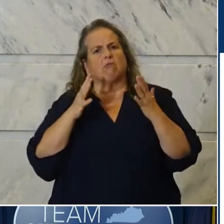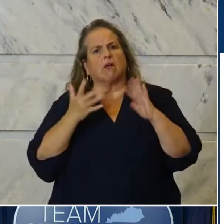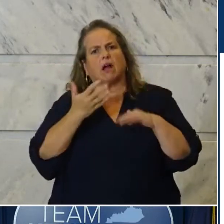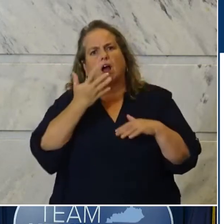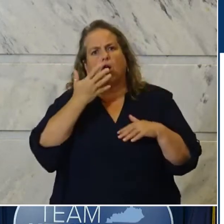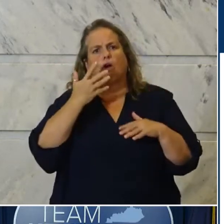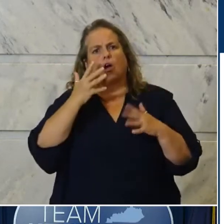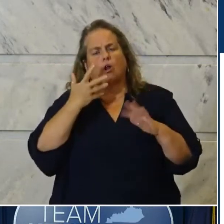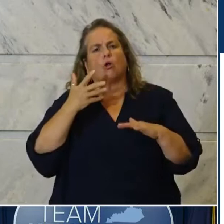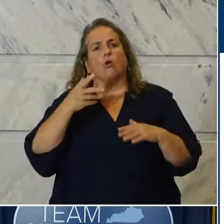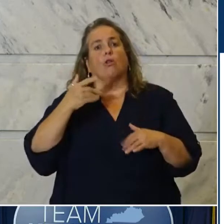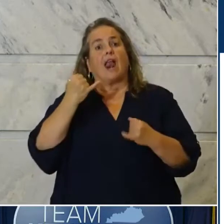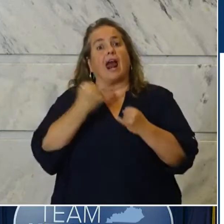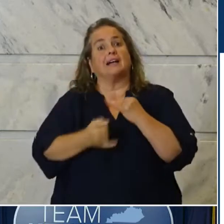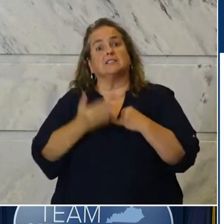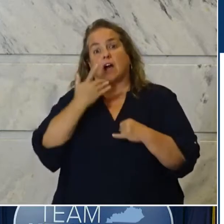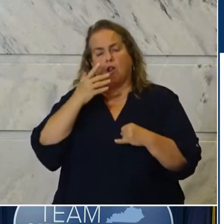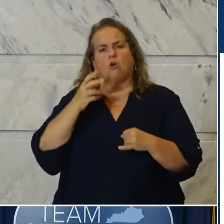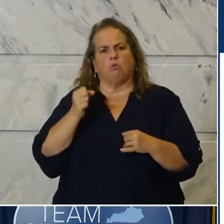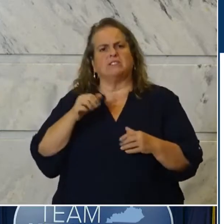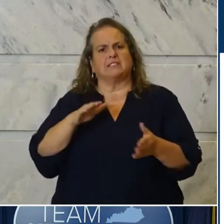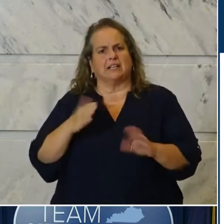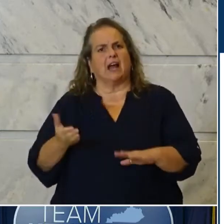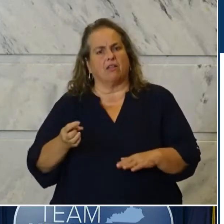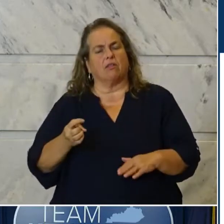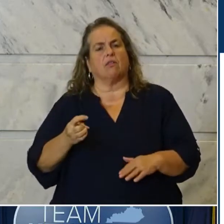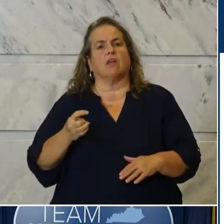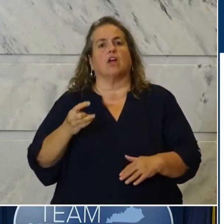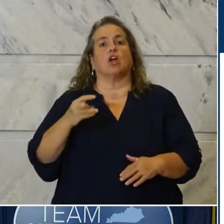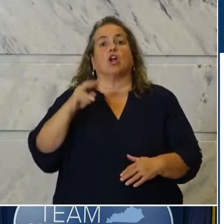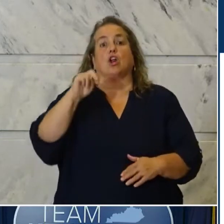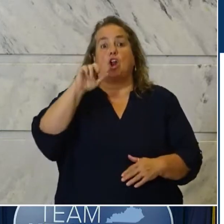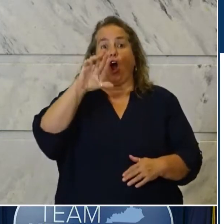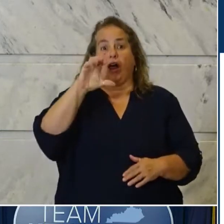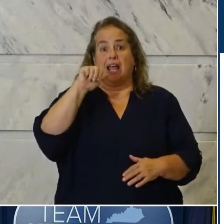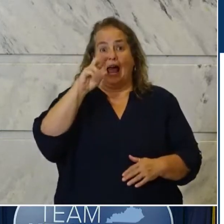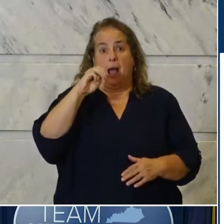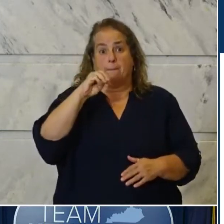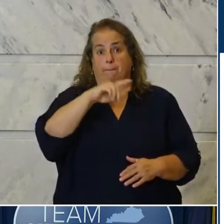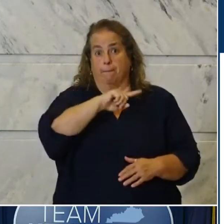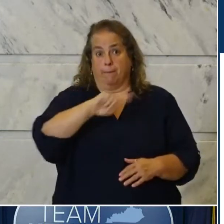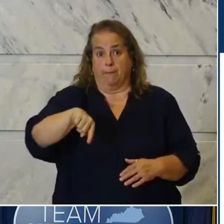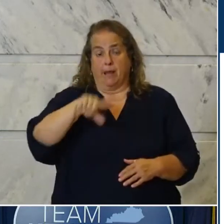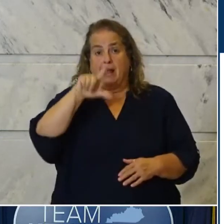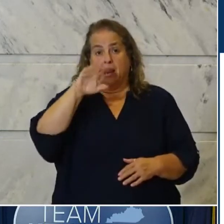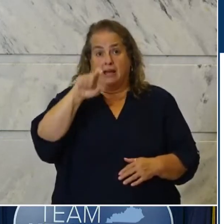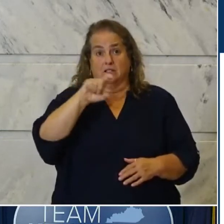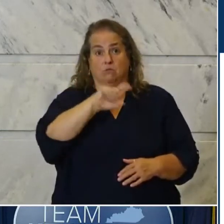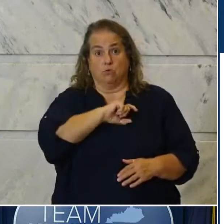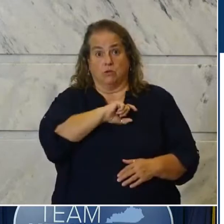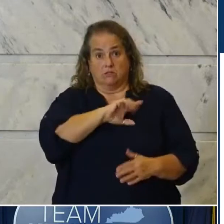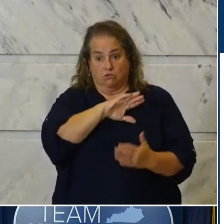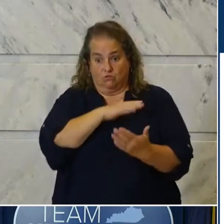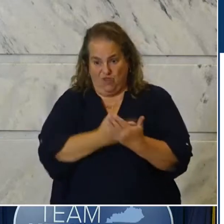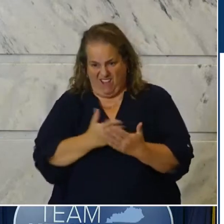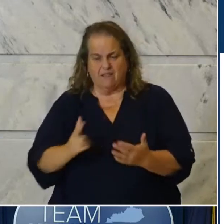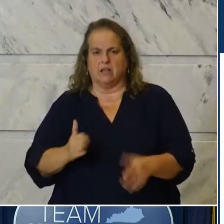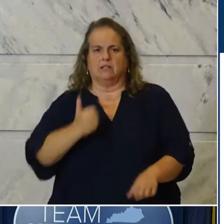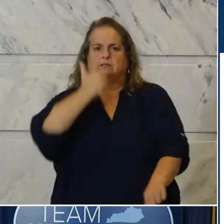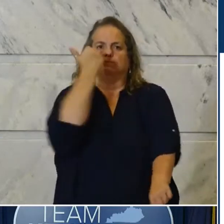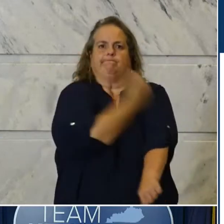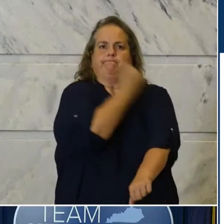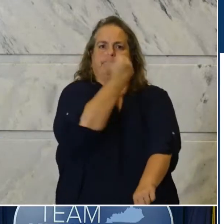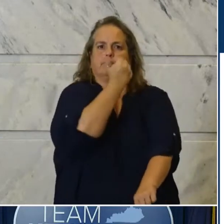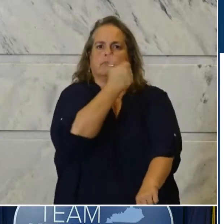that he turned was dead. Now, Narcan was able, thanks to Lexington police and